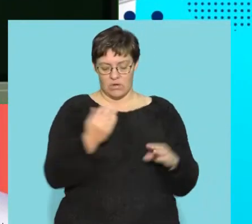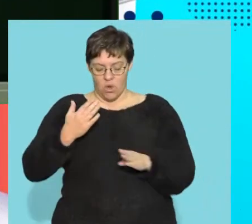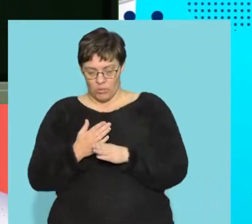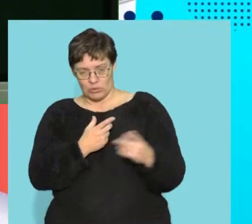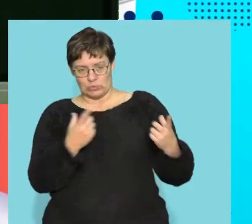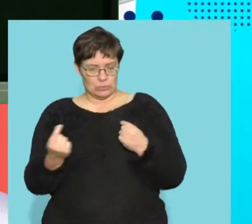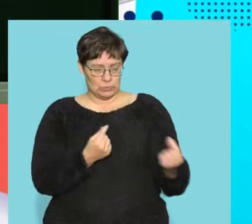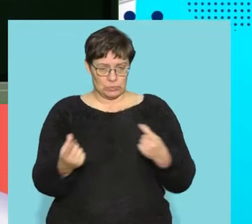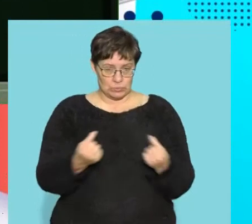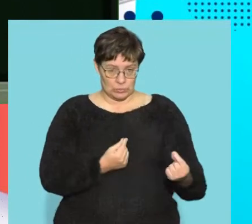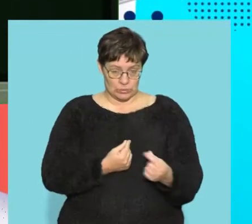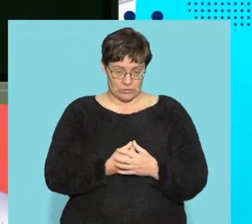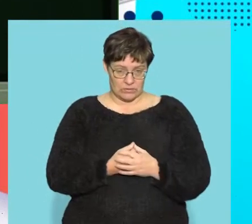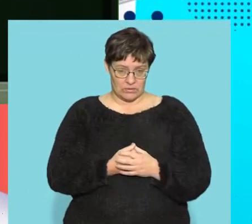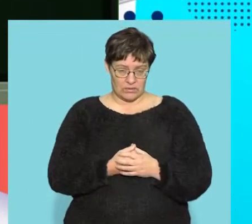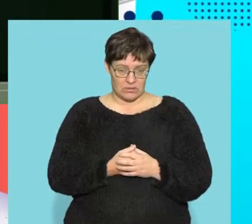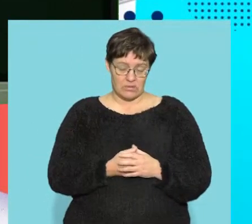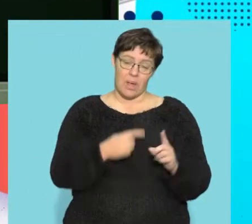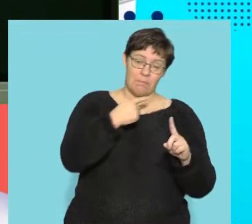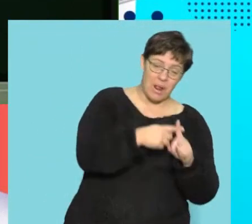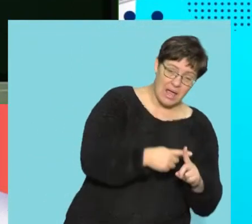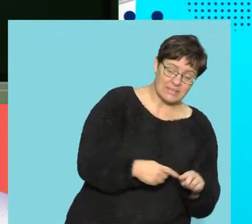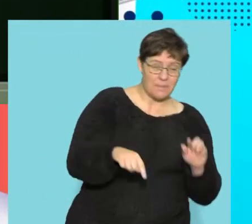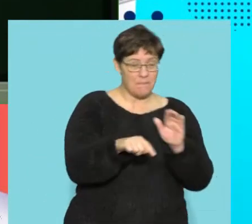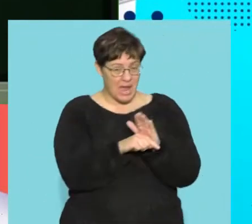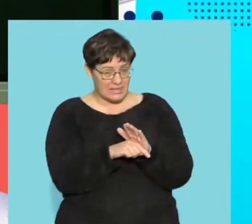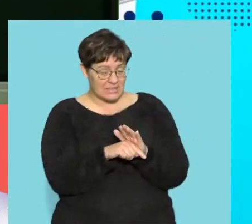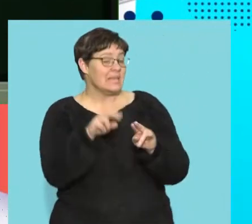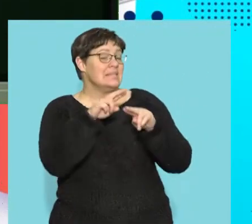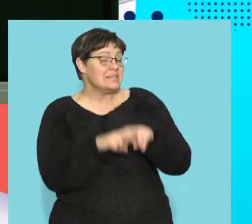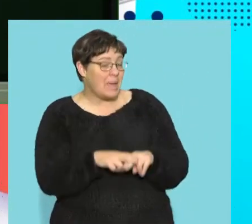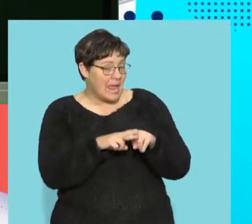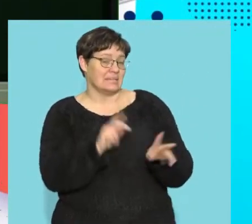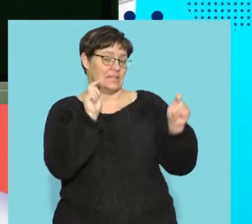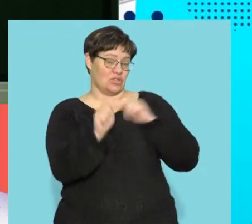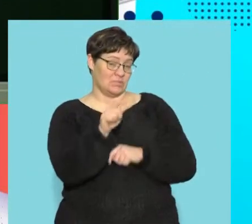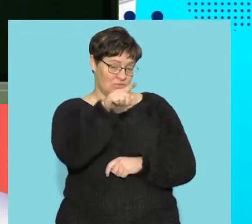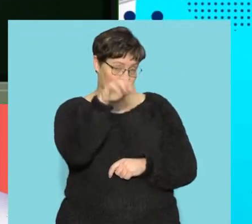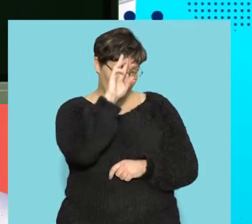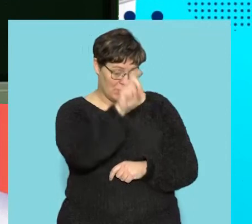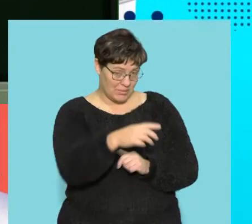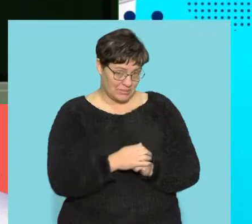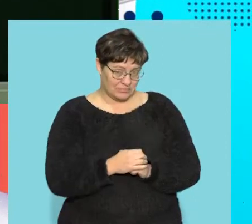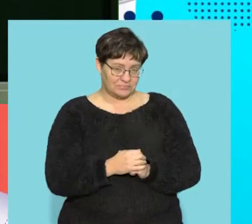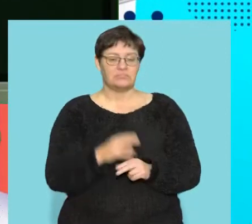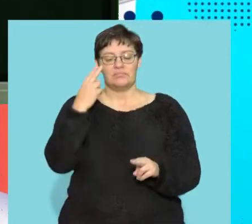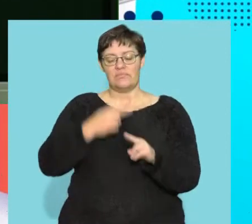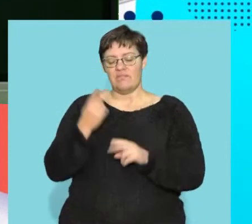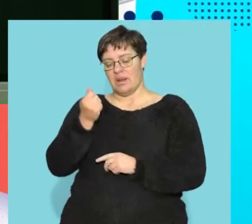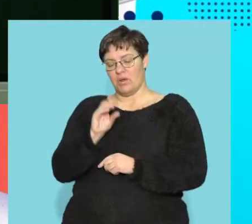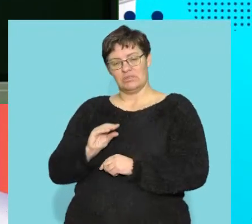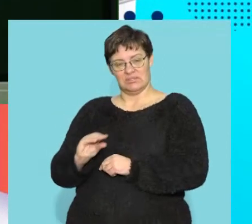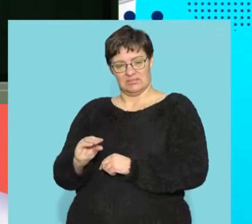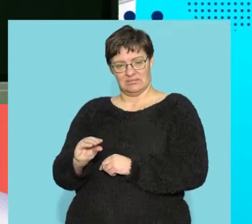remember, again, is it a plus, is it a minus, depending on the adjustment. Then have your final figure, and in that